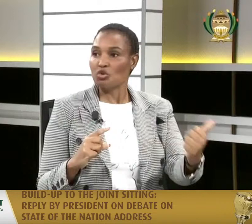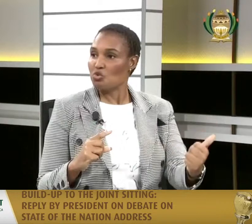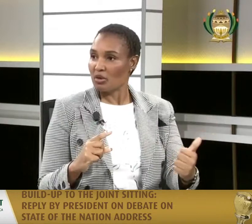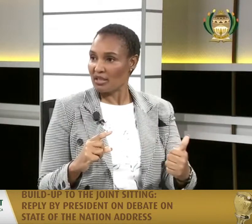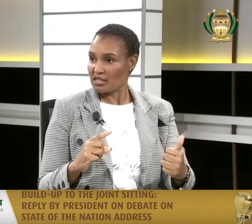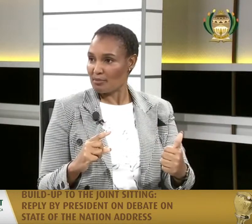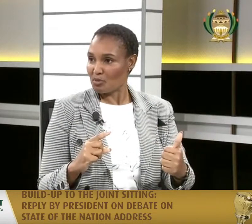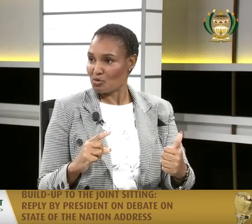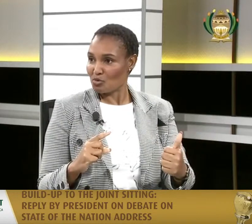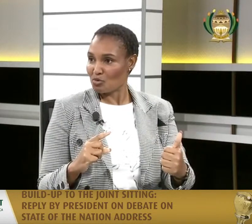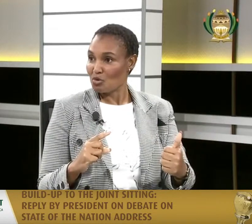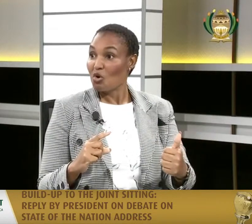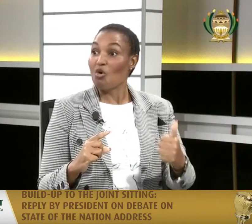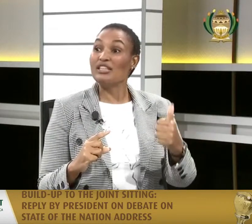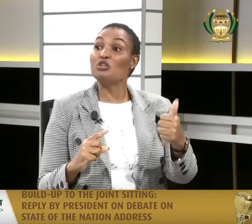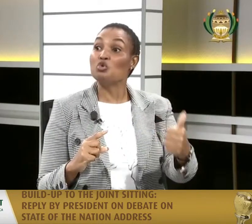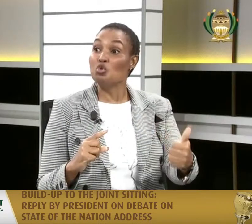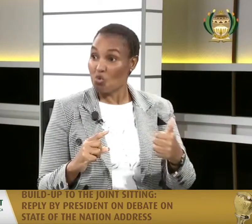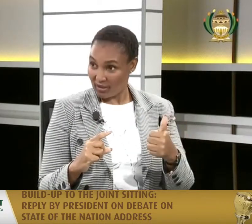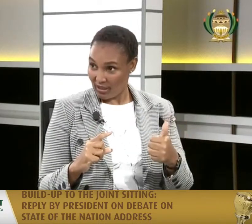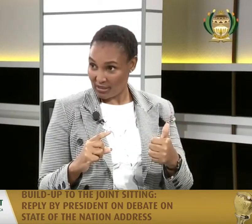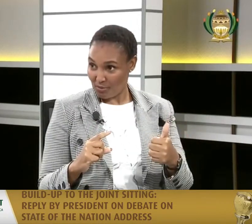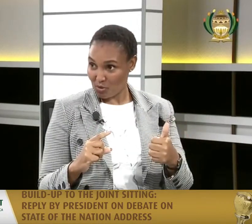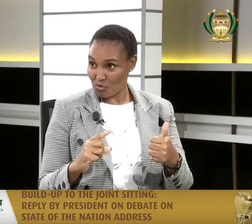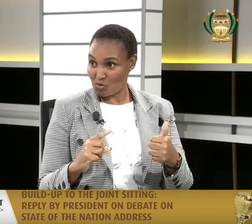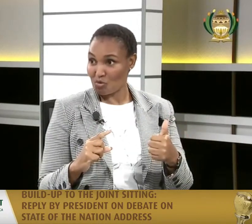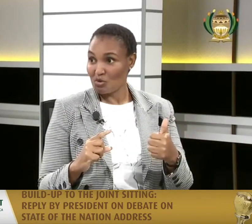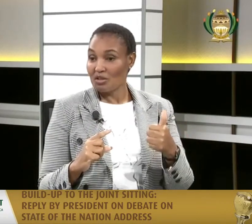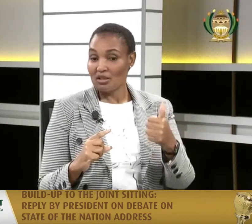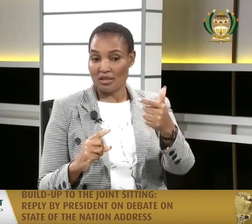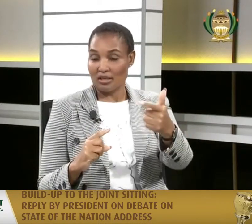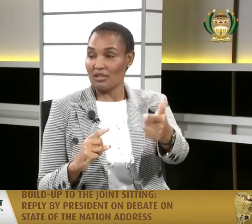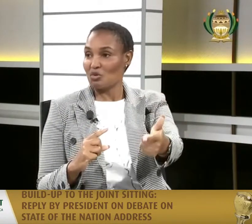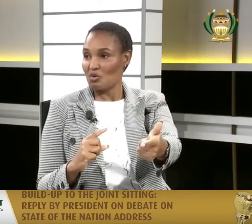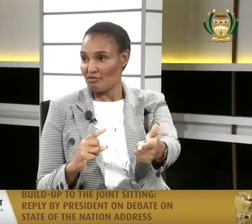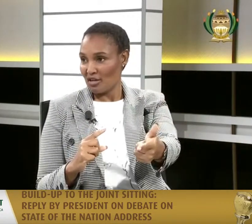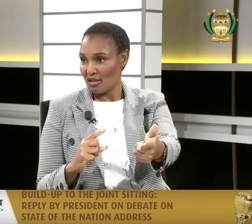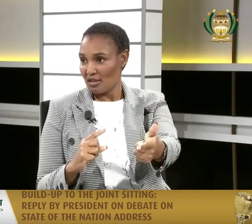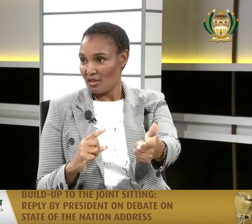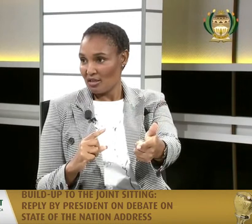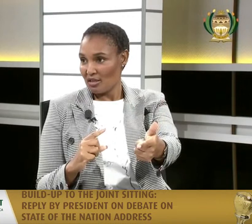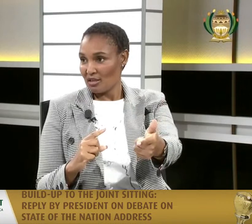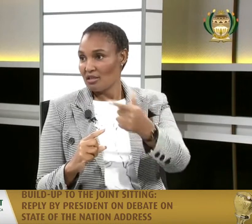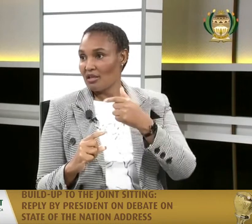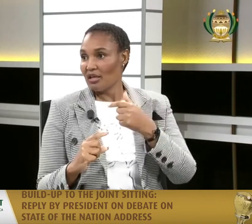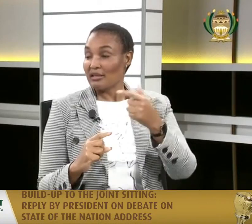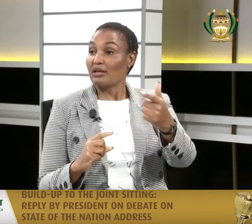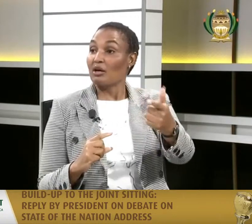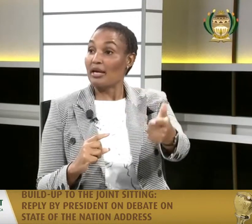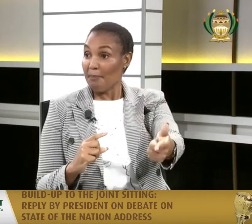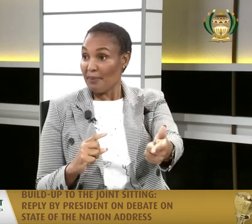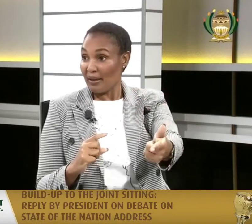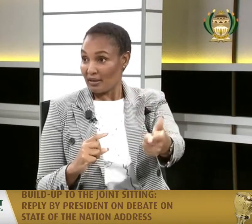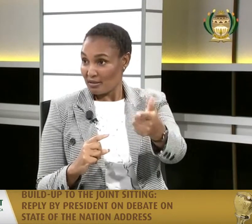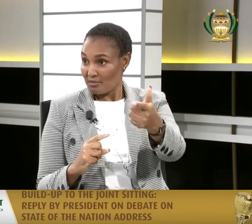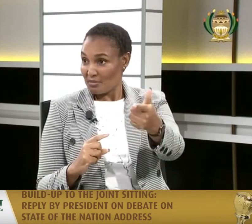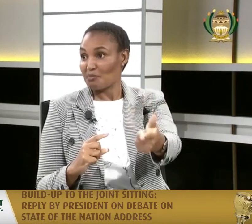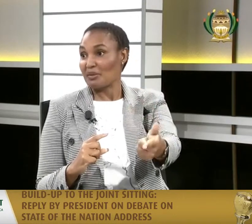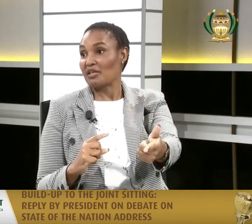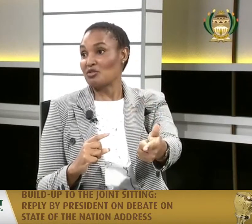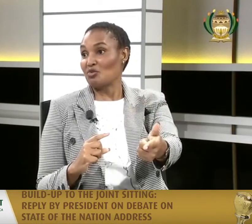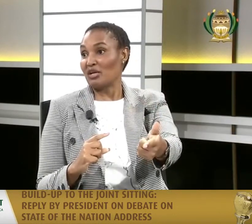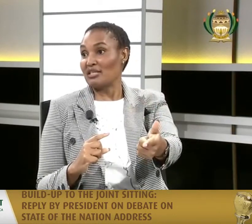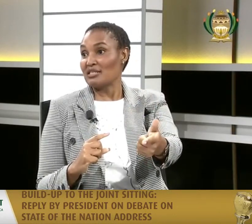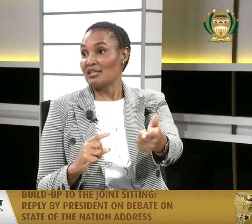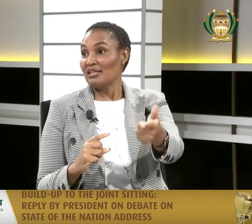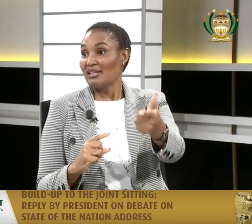say they don't do what they're supposed to do, or they do what they're supposed to do. They hand it over, and MPEC must